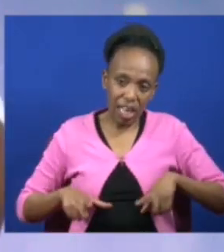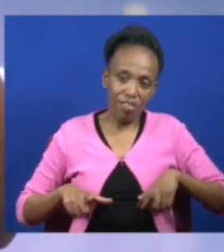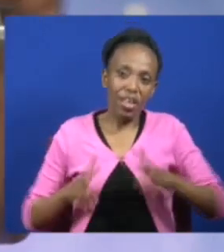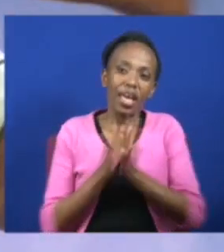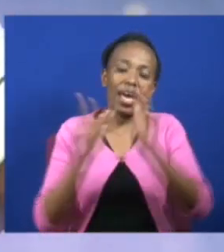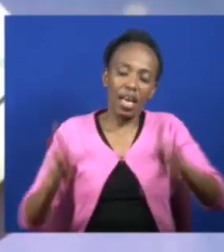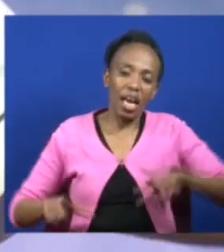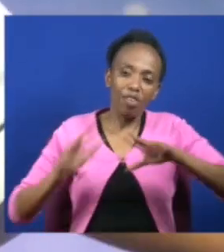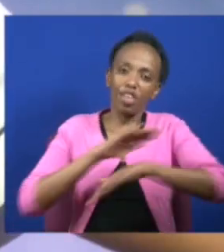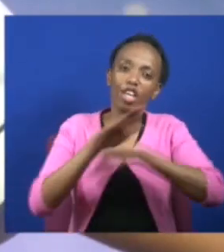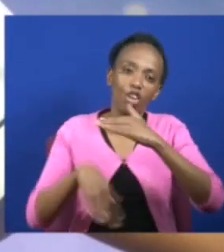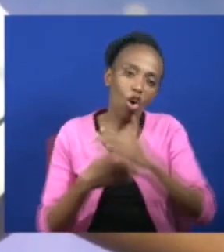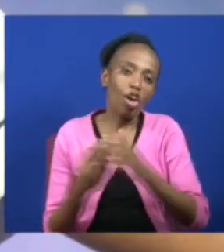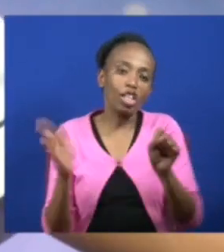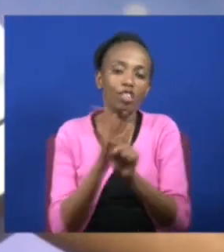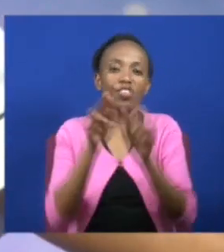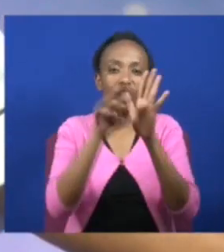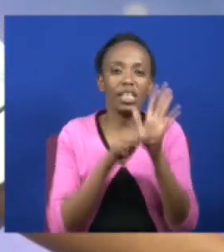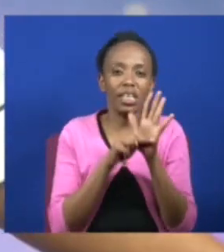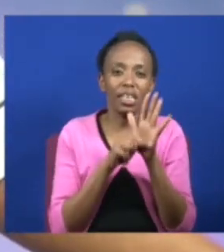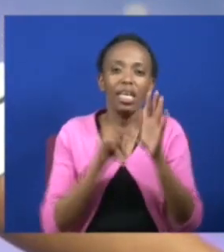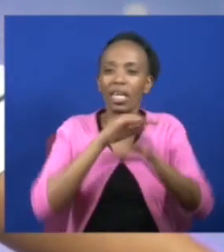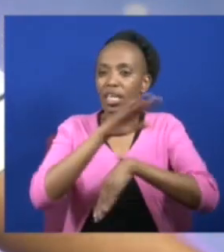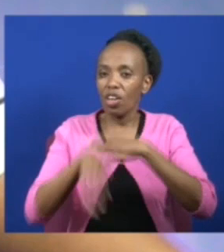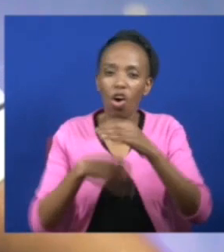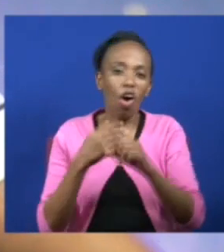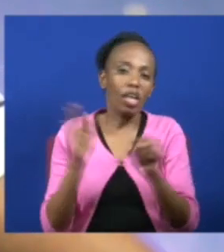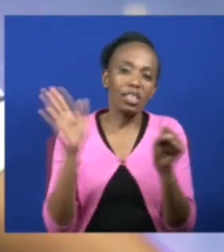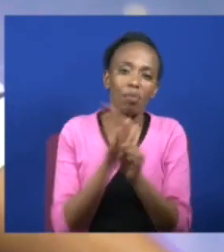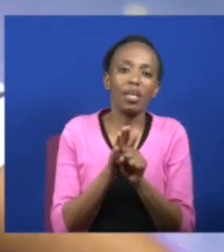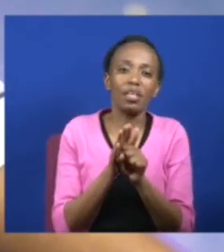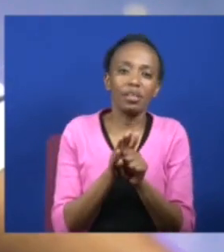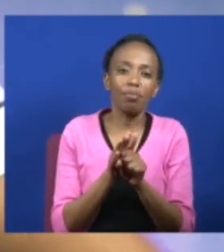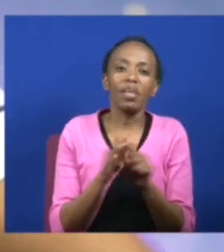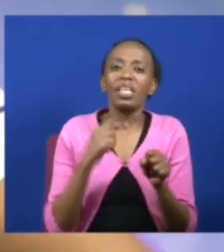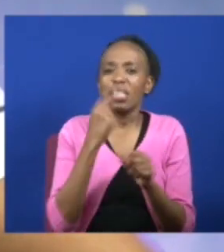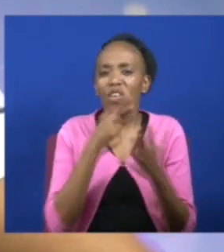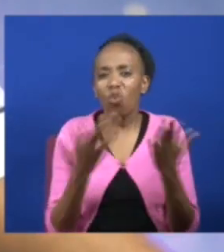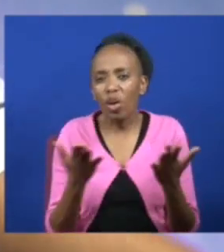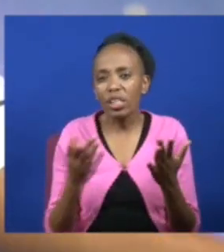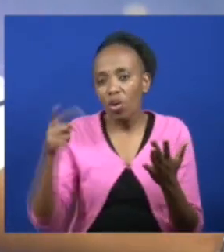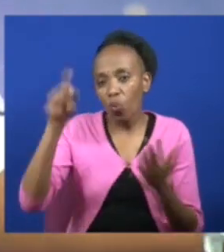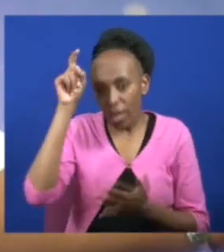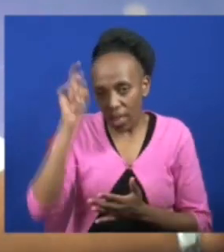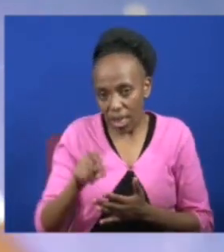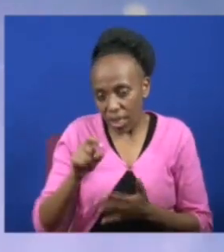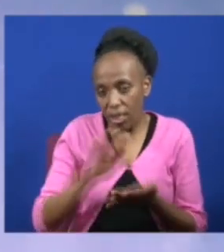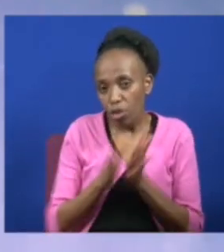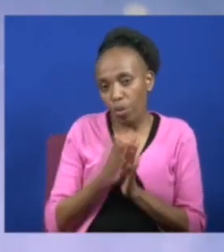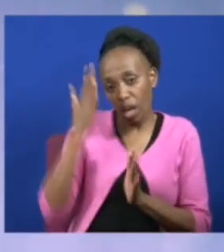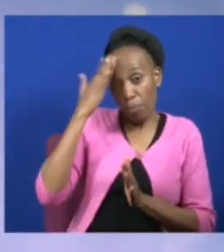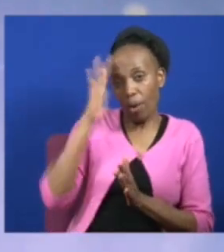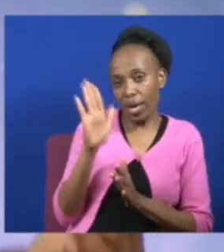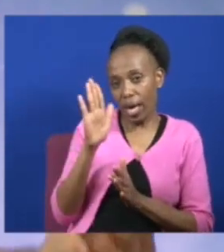and life in all its fullness, in all its abundance. What am I saying? We need to be